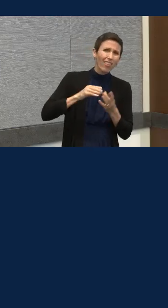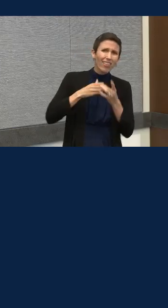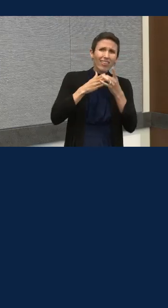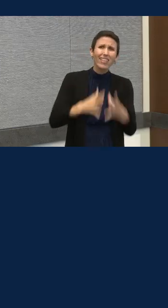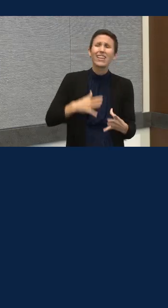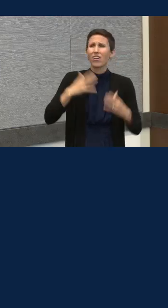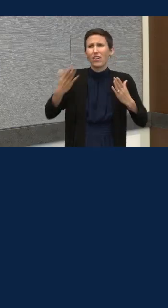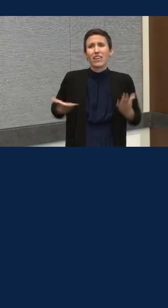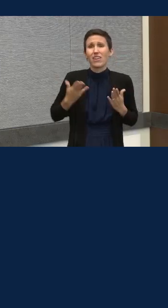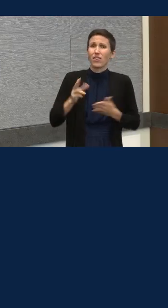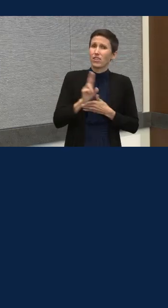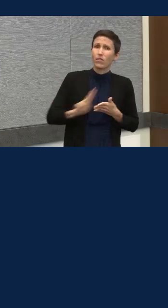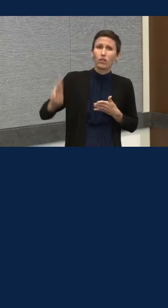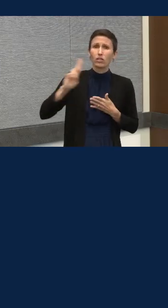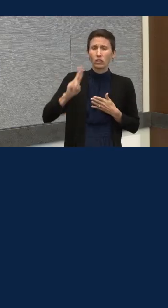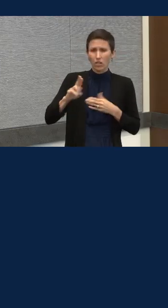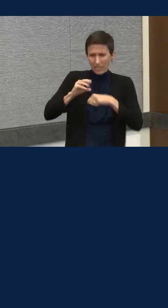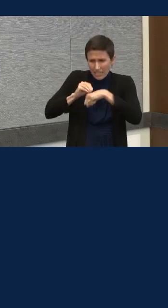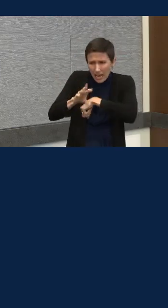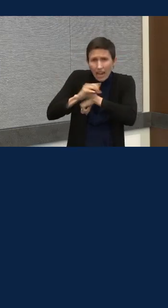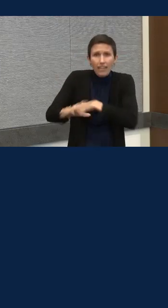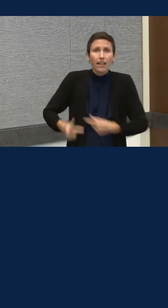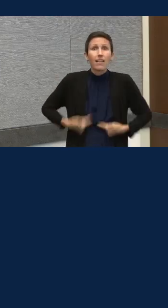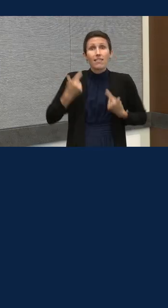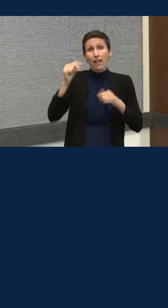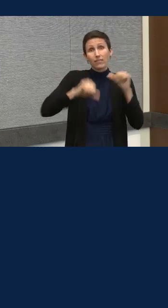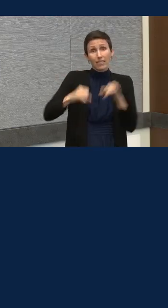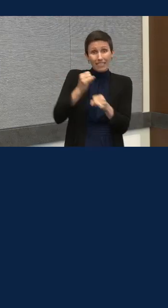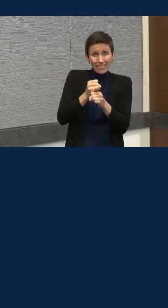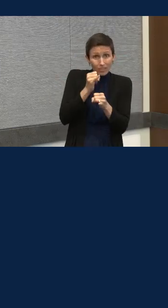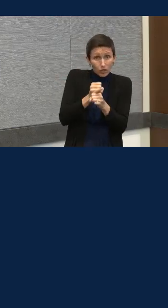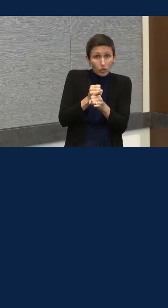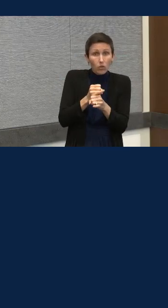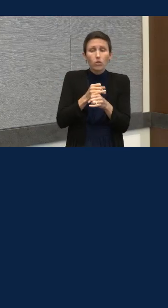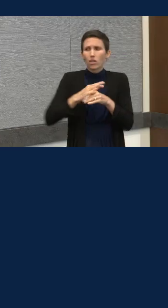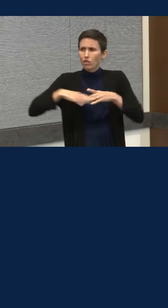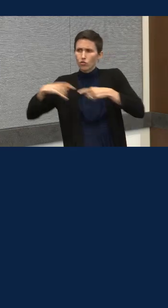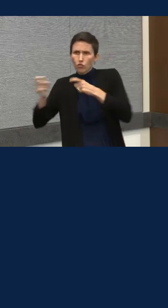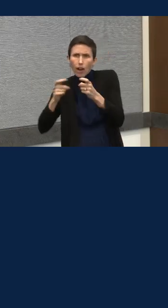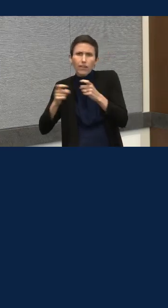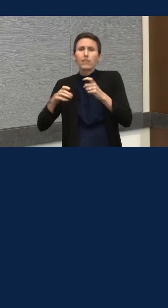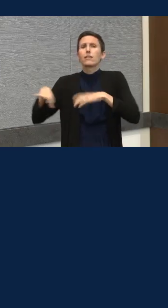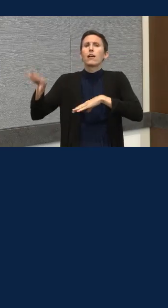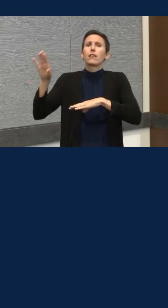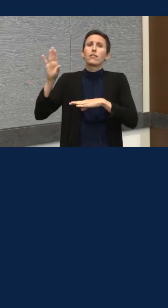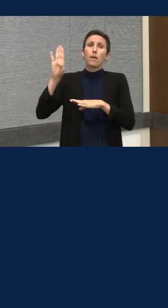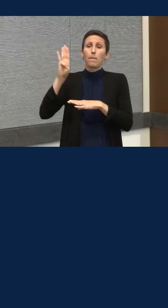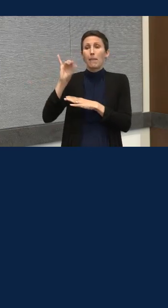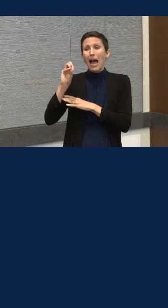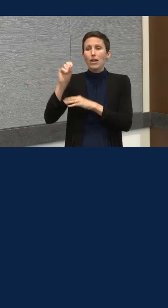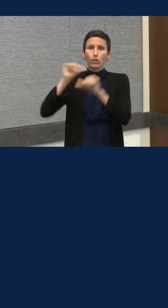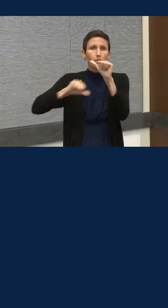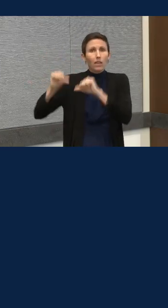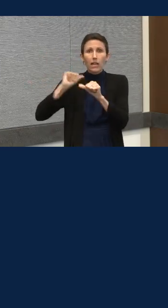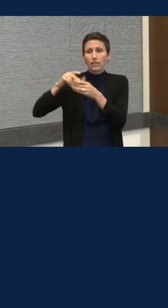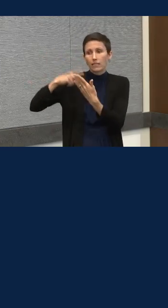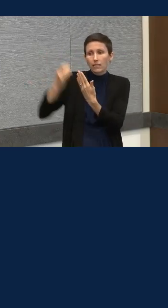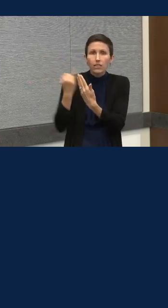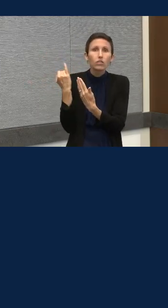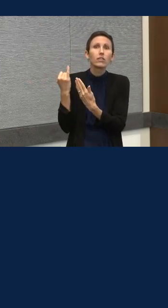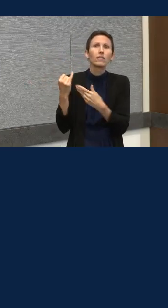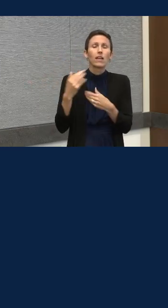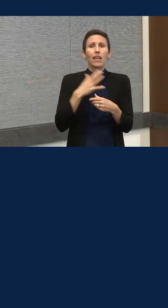the university, guiding the Life Sciences Institute, directing the Biosciences Initiative,